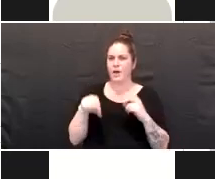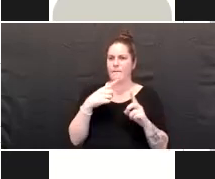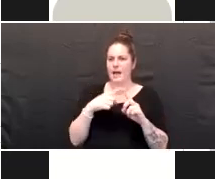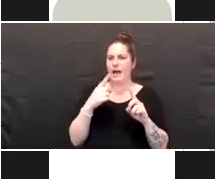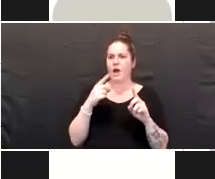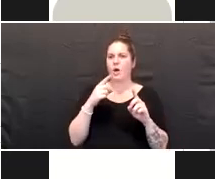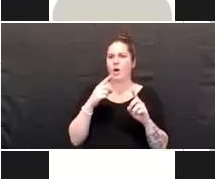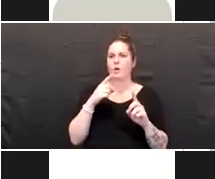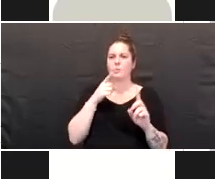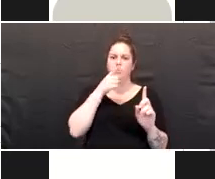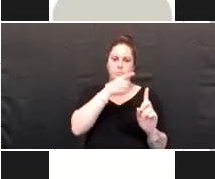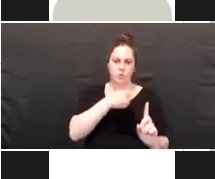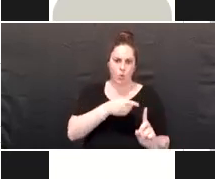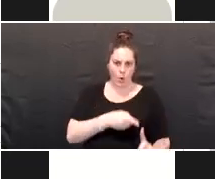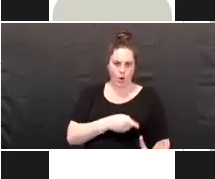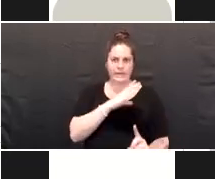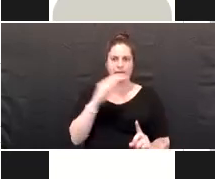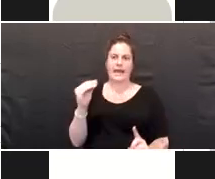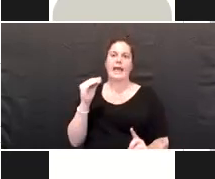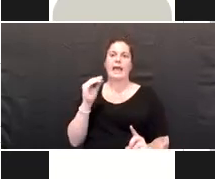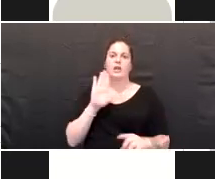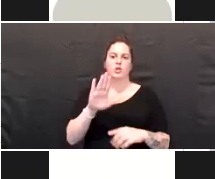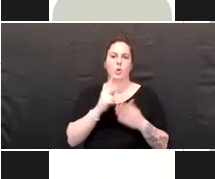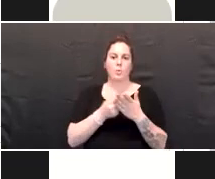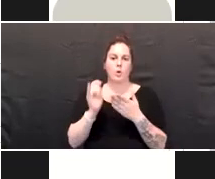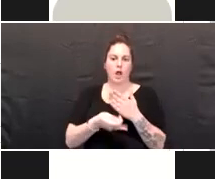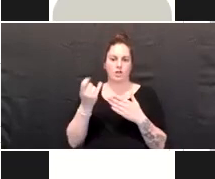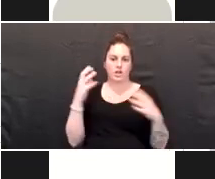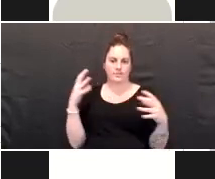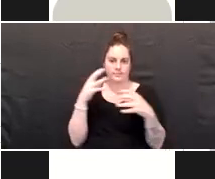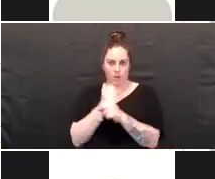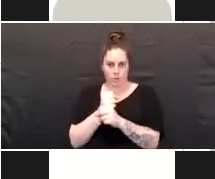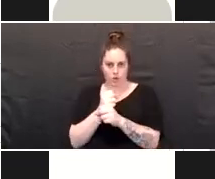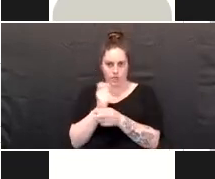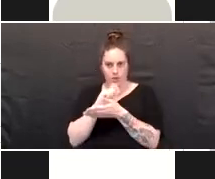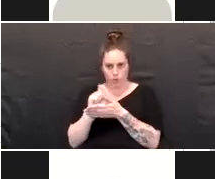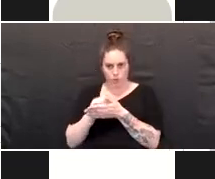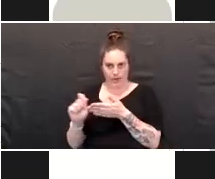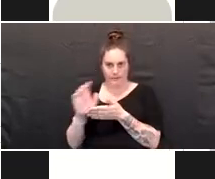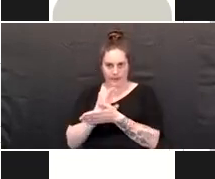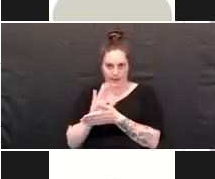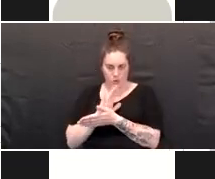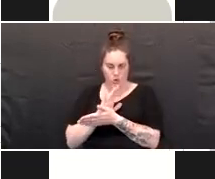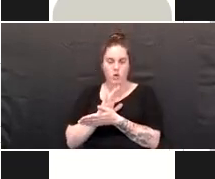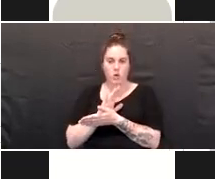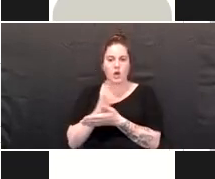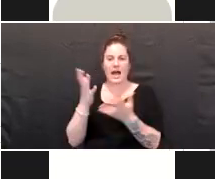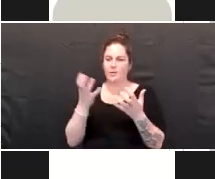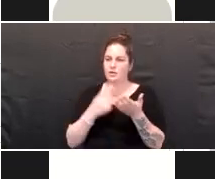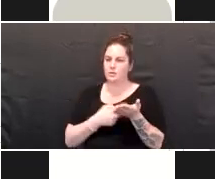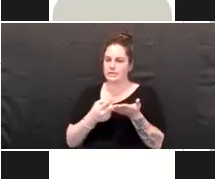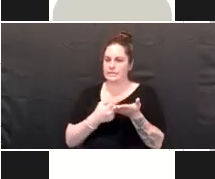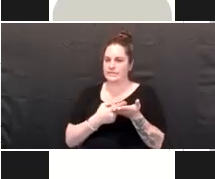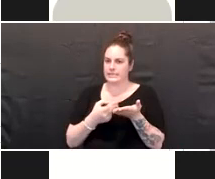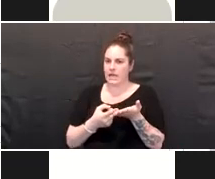of the project summary. Uh, I want to cover some of that material